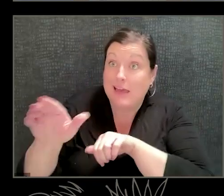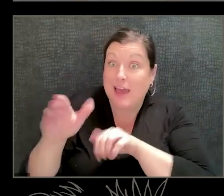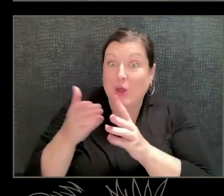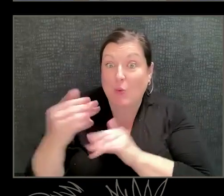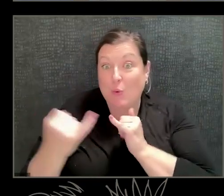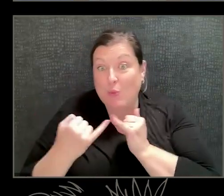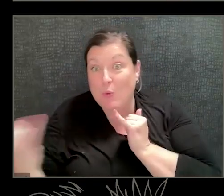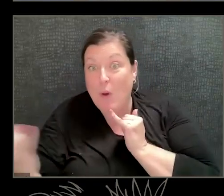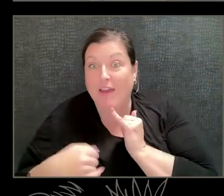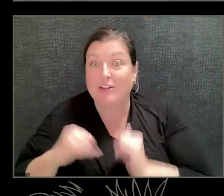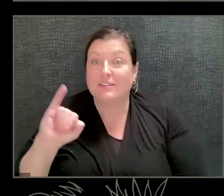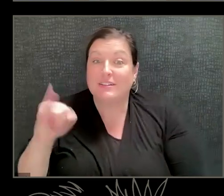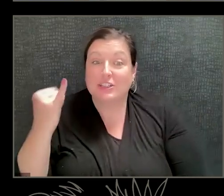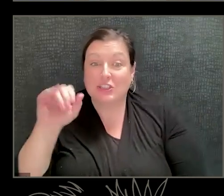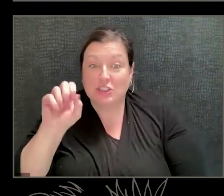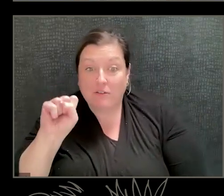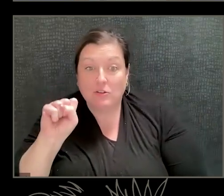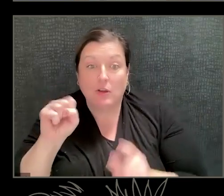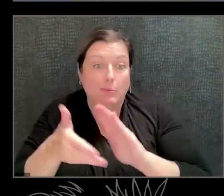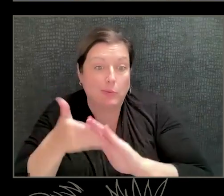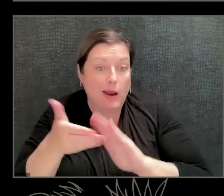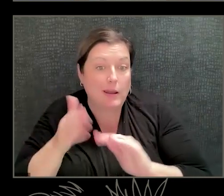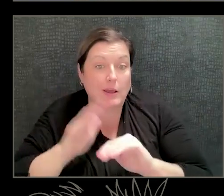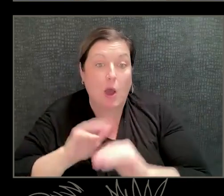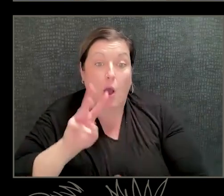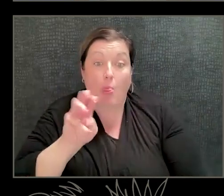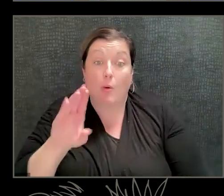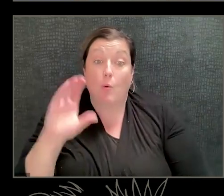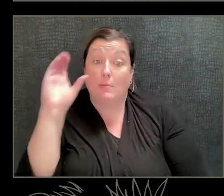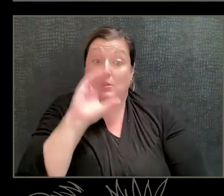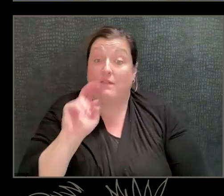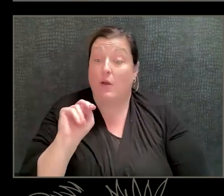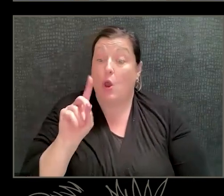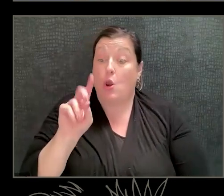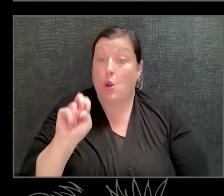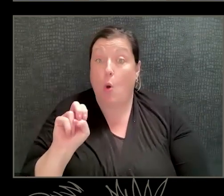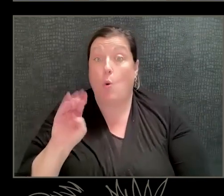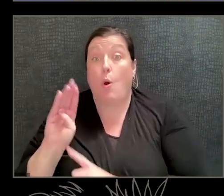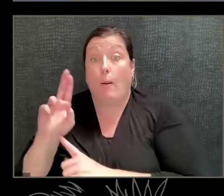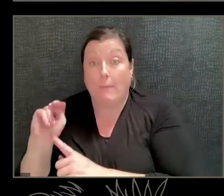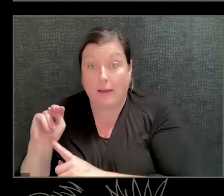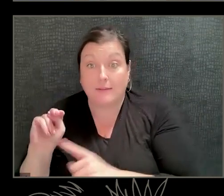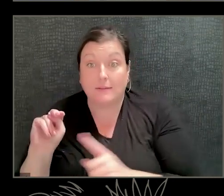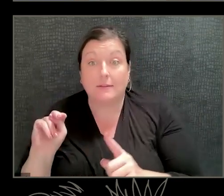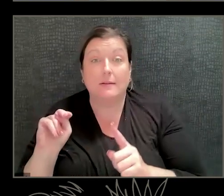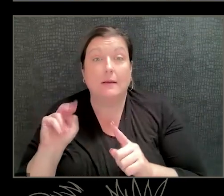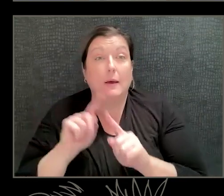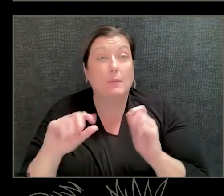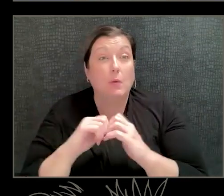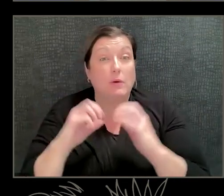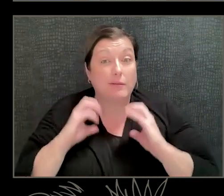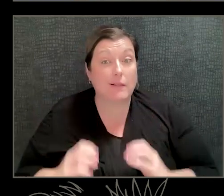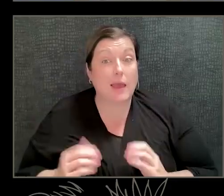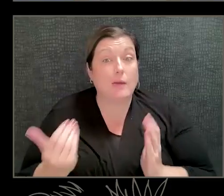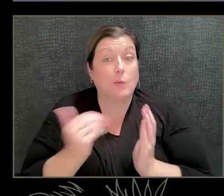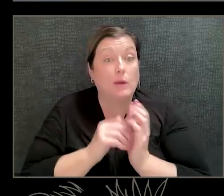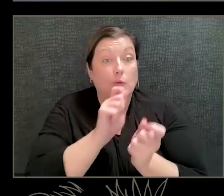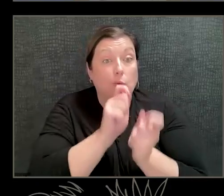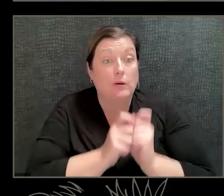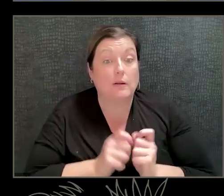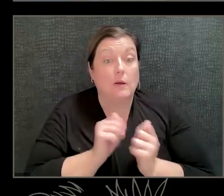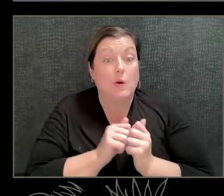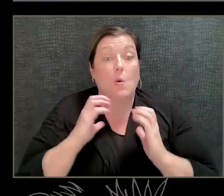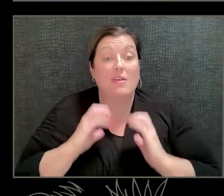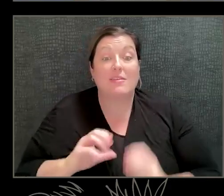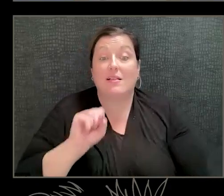running on our web server, on Node or Bun or whatever. And then on the client, we can re-render the same component tree with